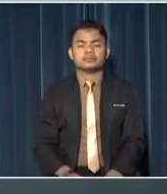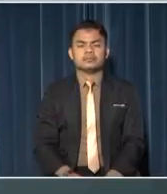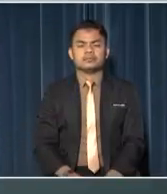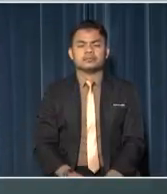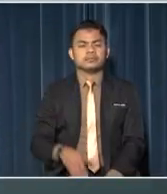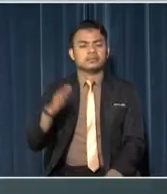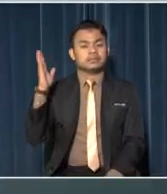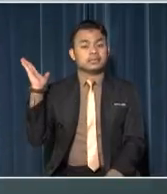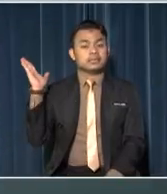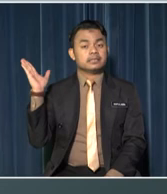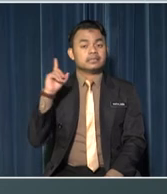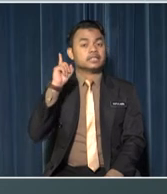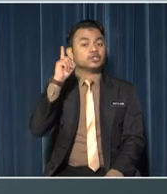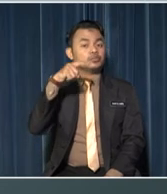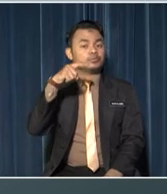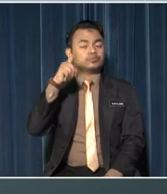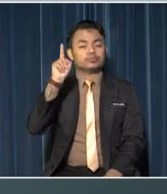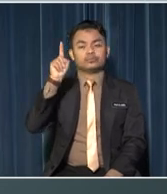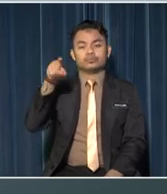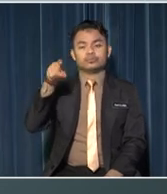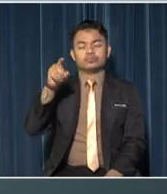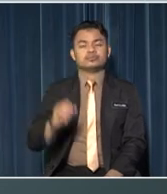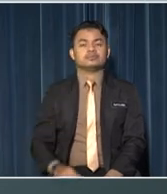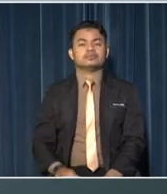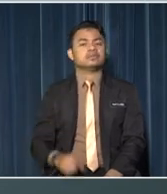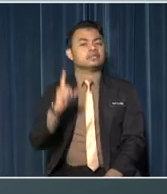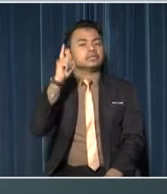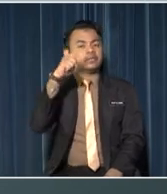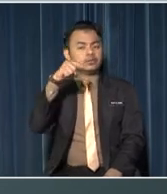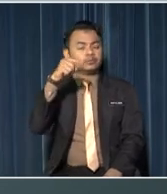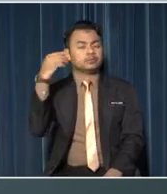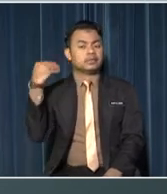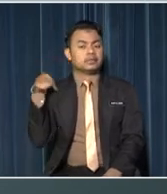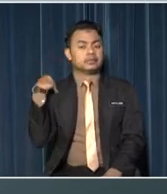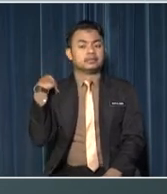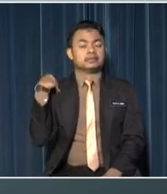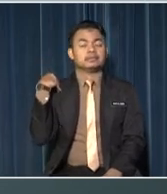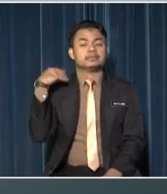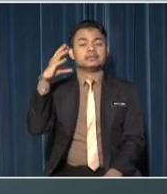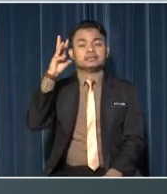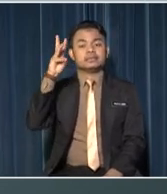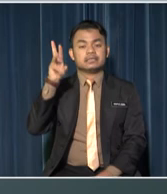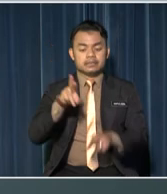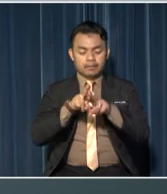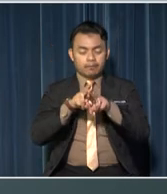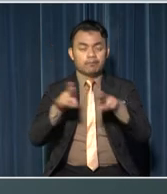This is a cube. A cube has 6 flat faces.